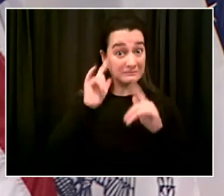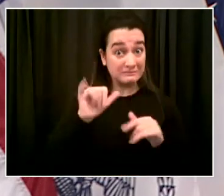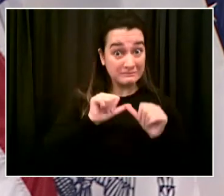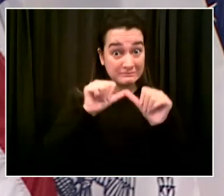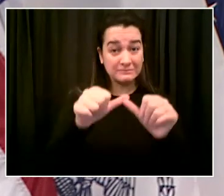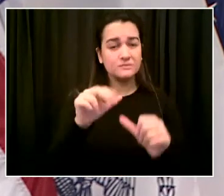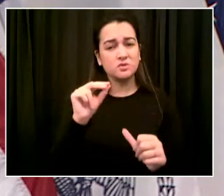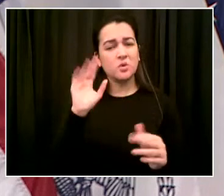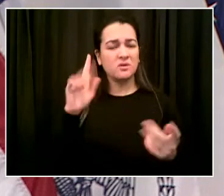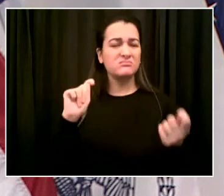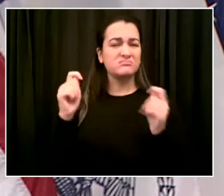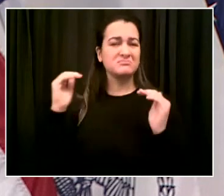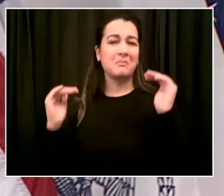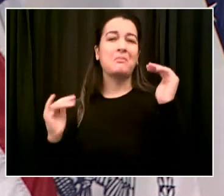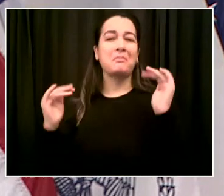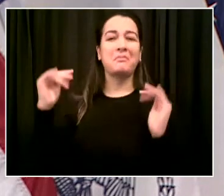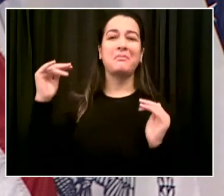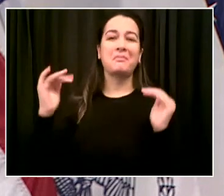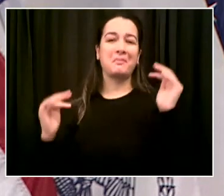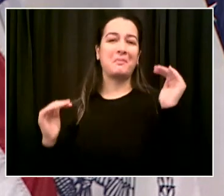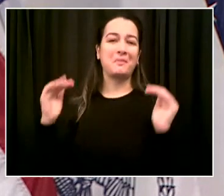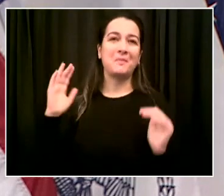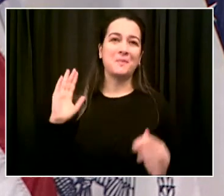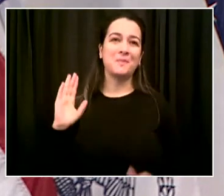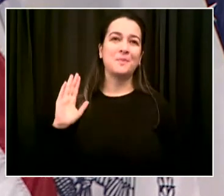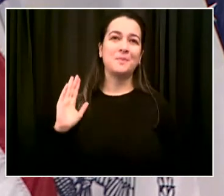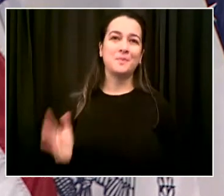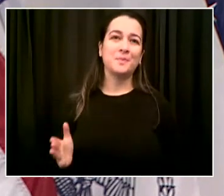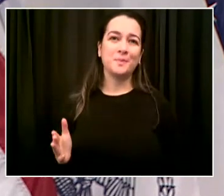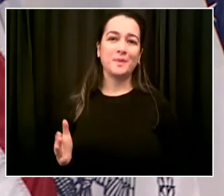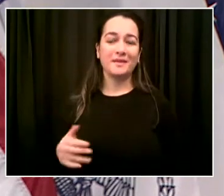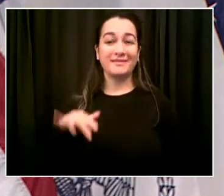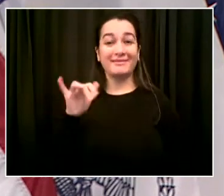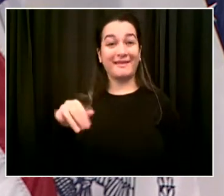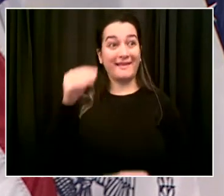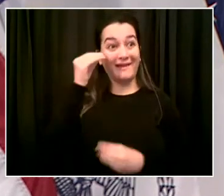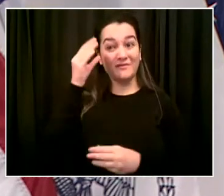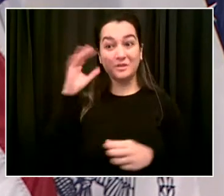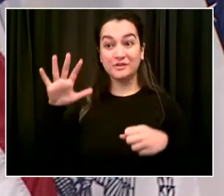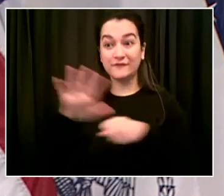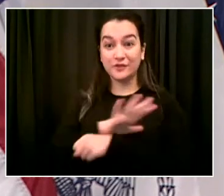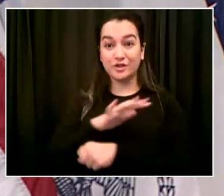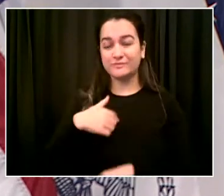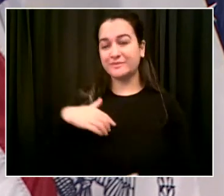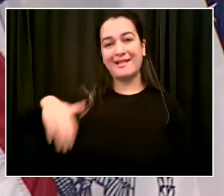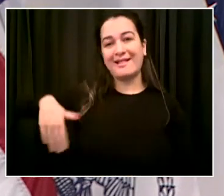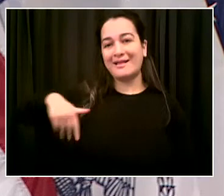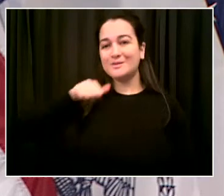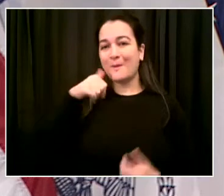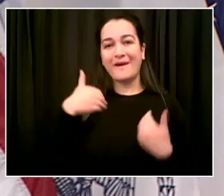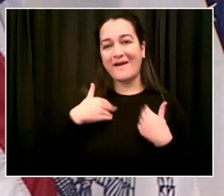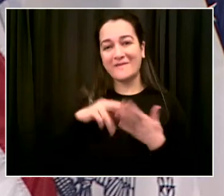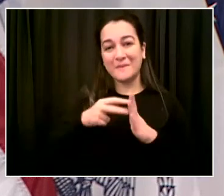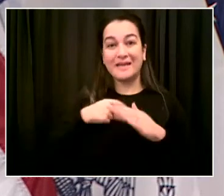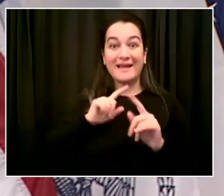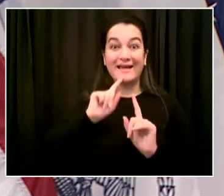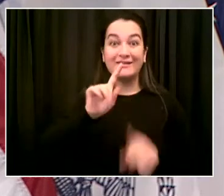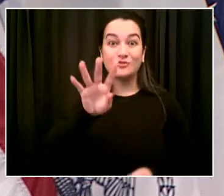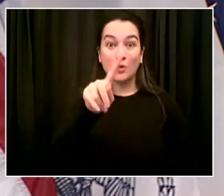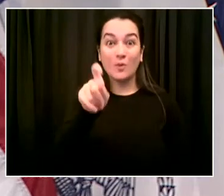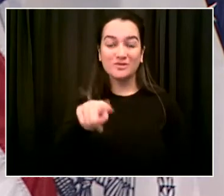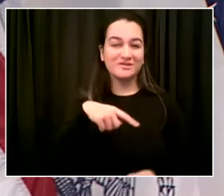yet. We're going to know a lot better over the next few years what happens with New York City in terms